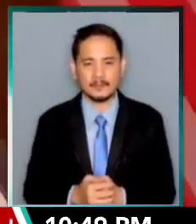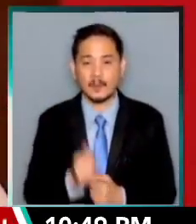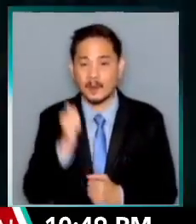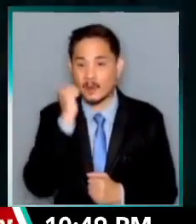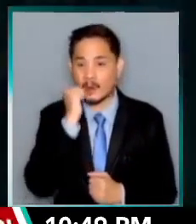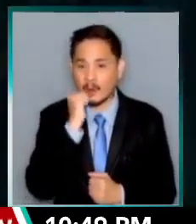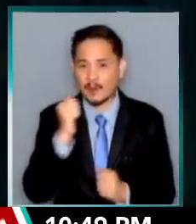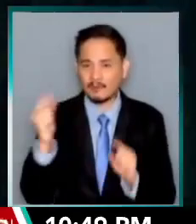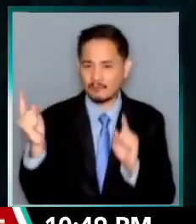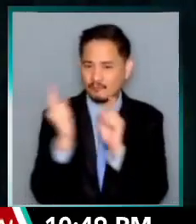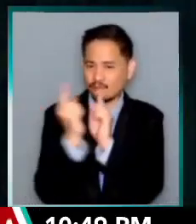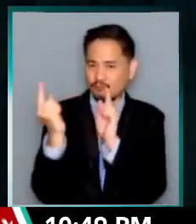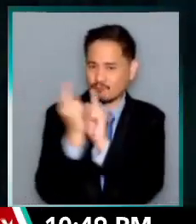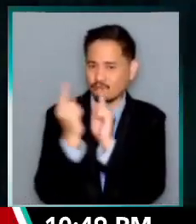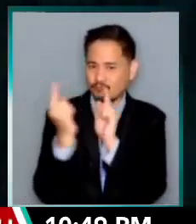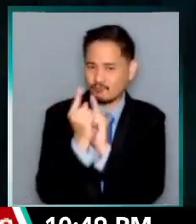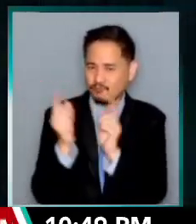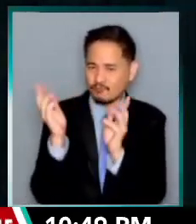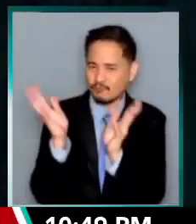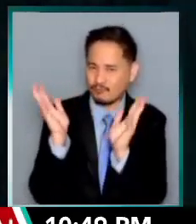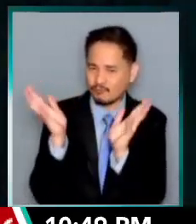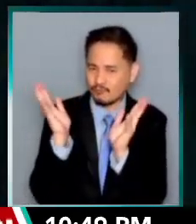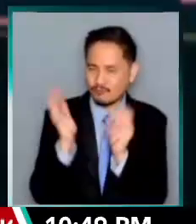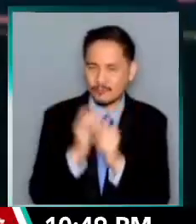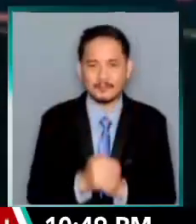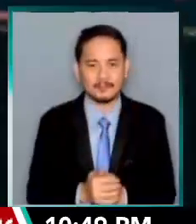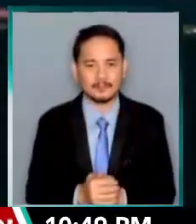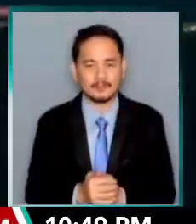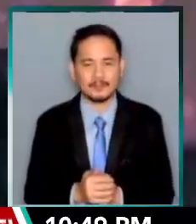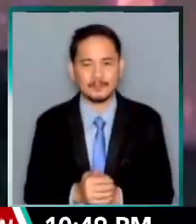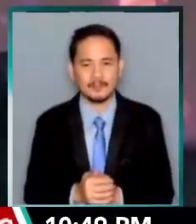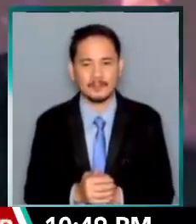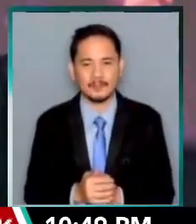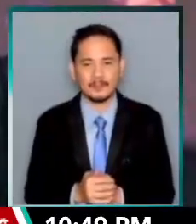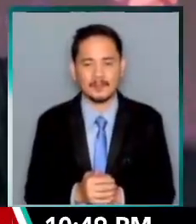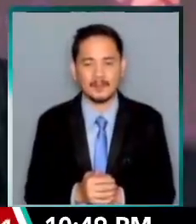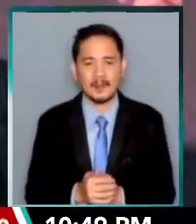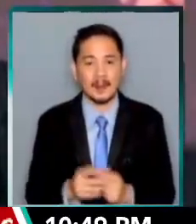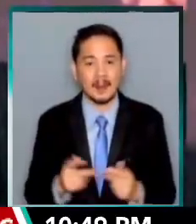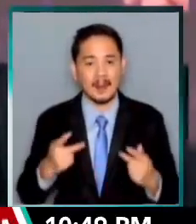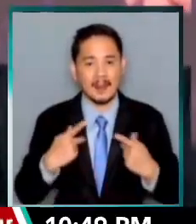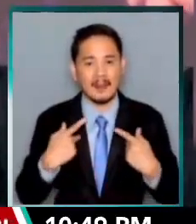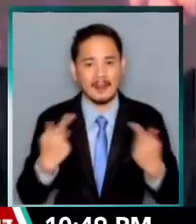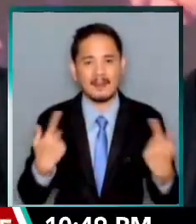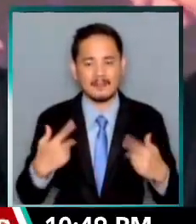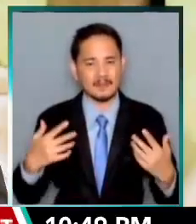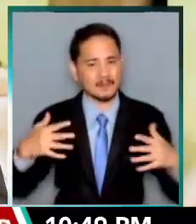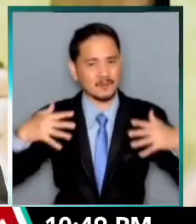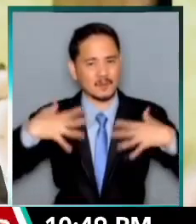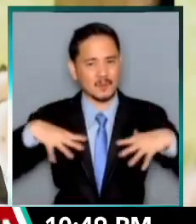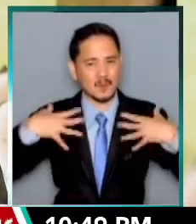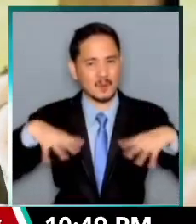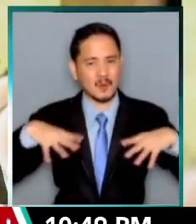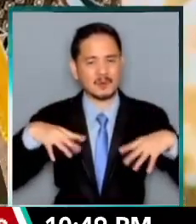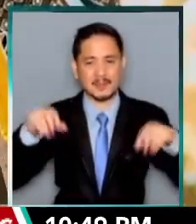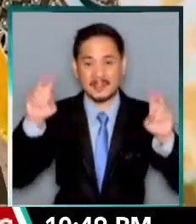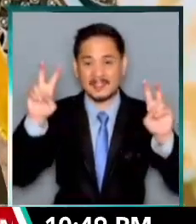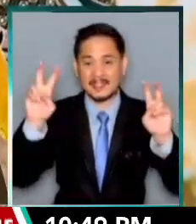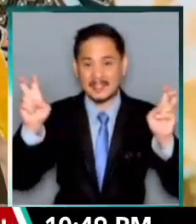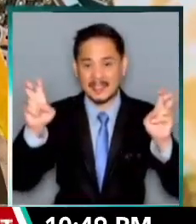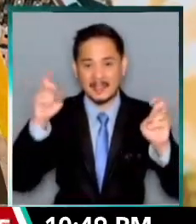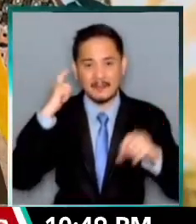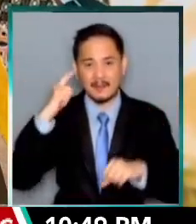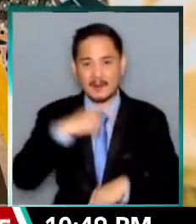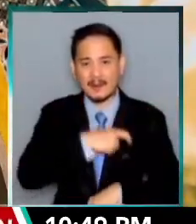Marjorie. An Ode to Philippine Agriculture's Harvest. Yan ang tema ng Miss Universe Philippines 2023